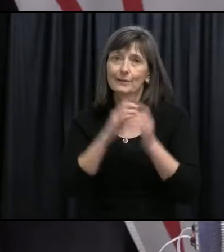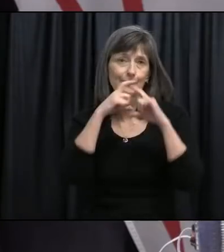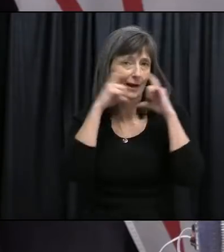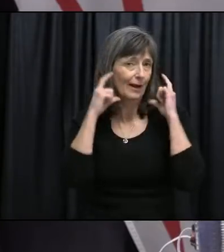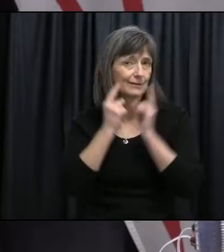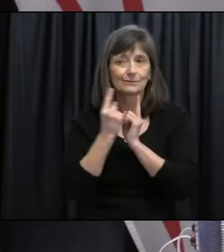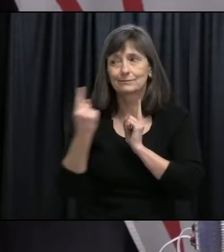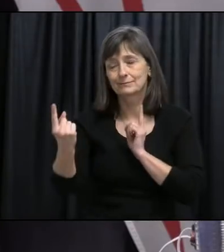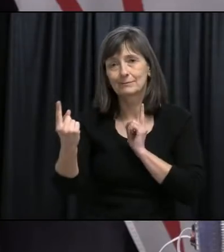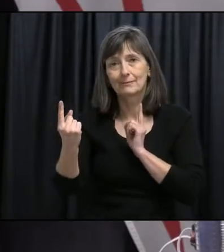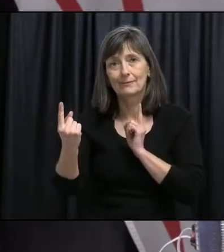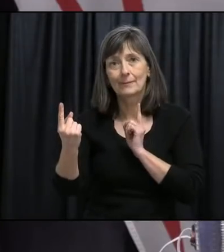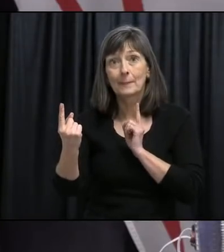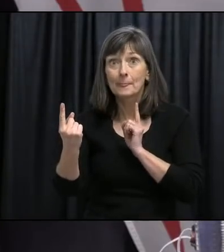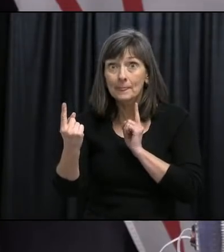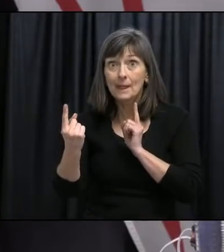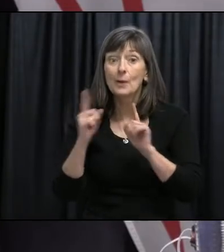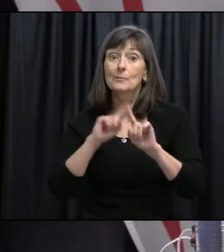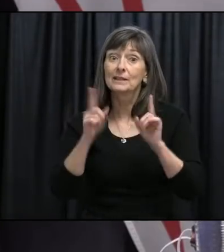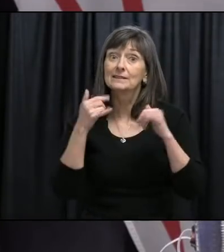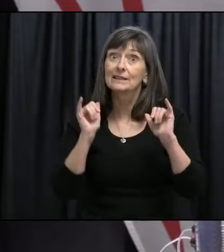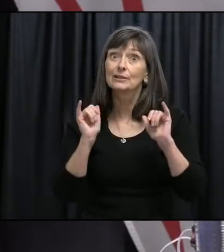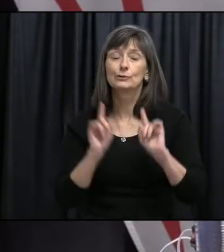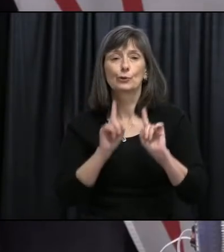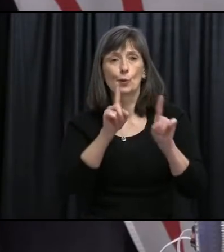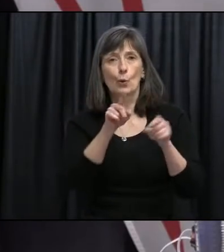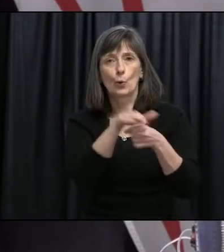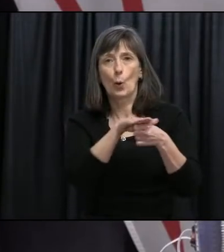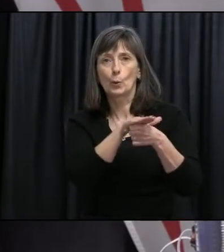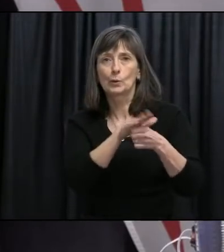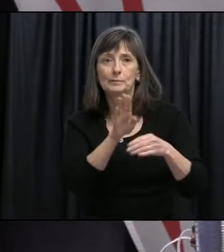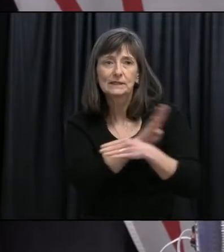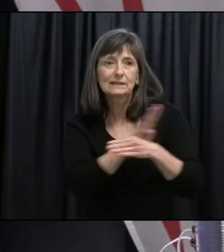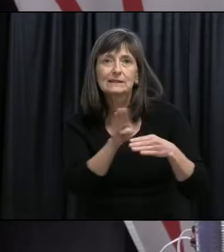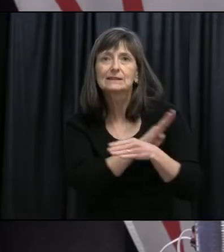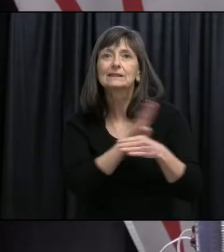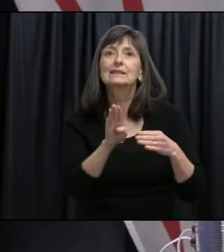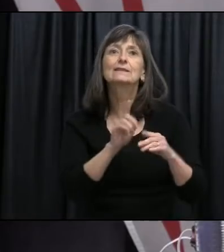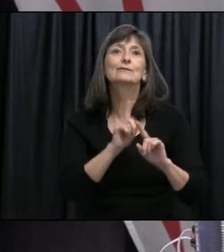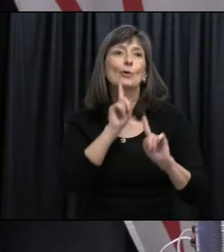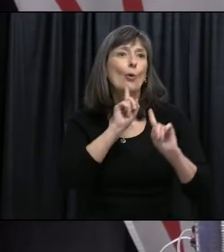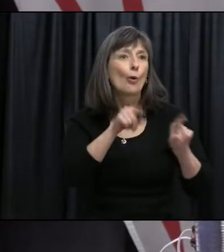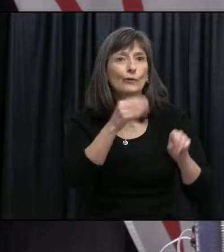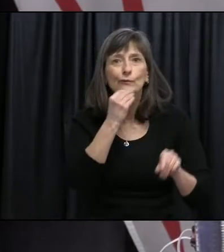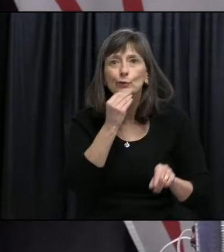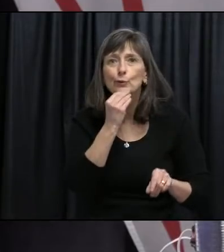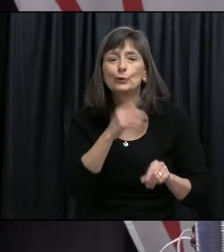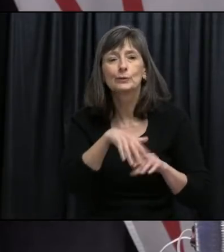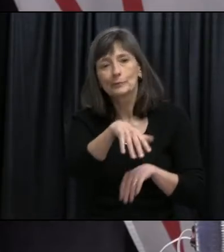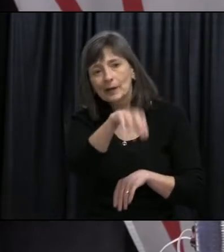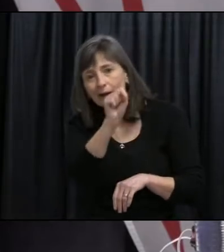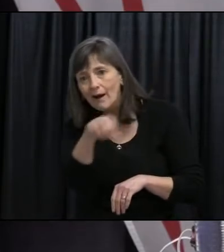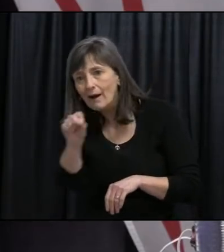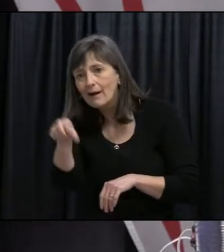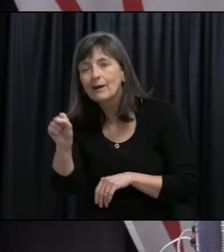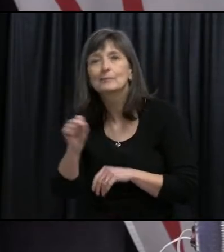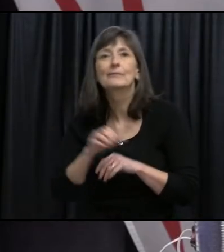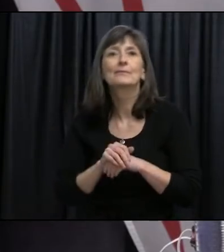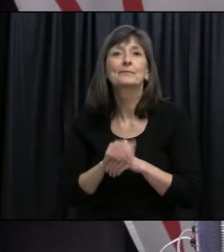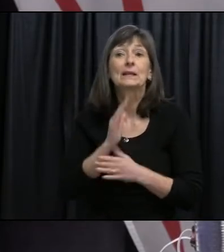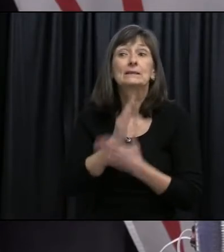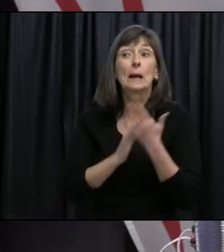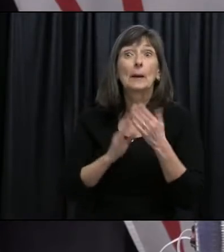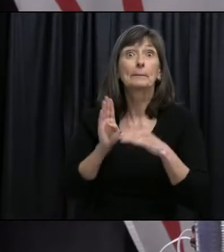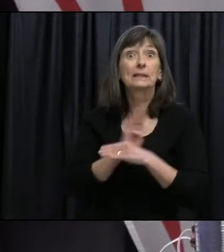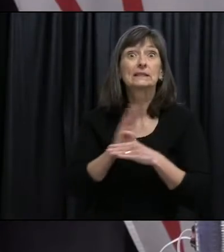but also to support your local businesses where you can. Order takeout, curbside. Businesses have